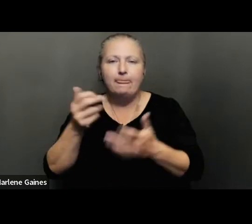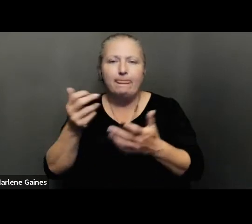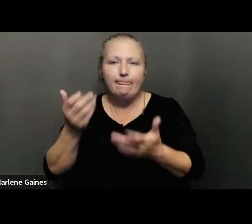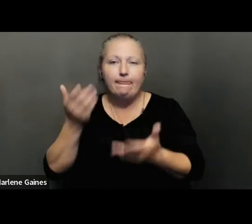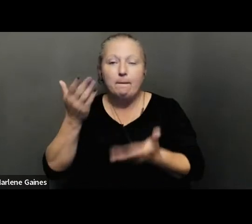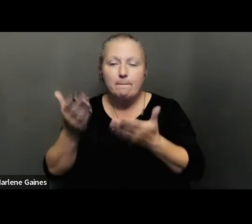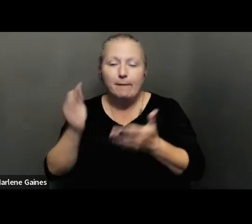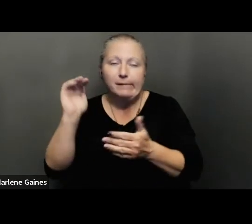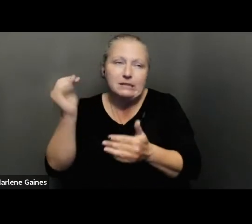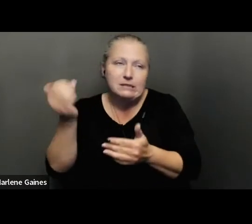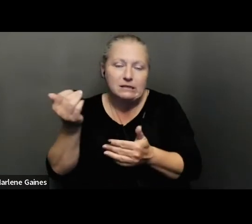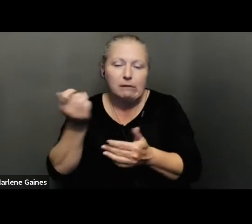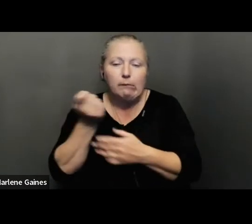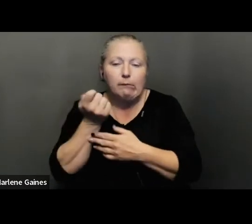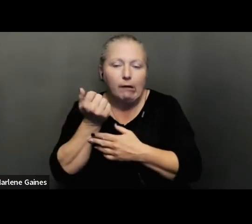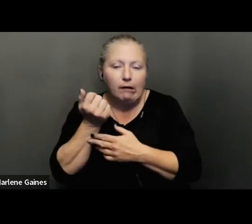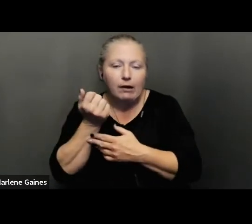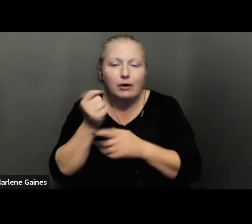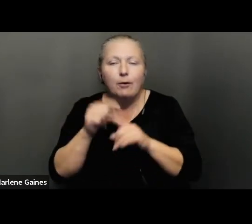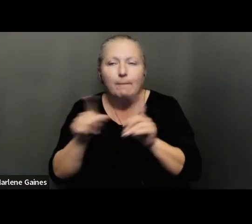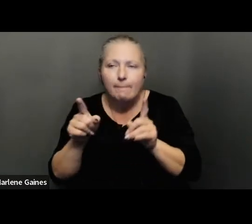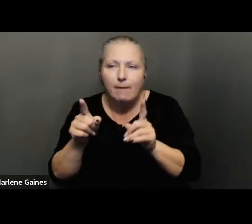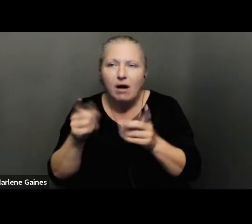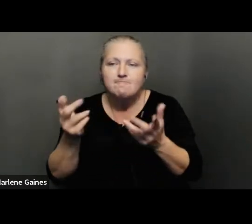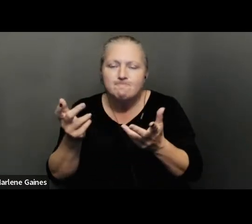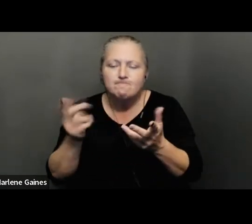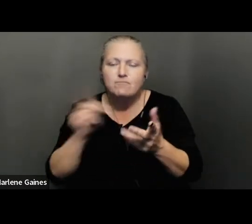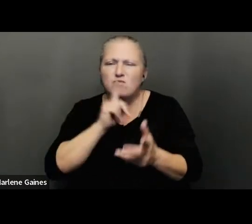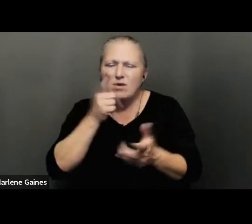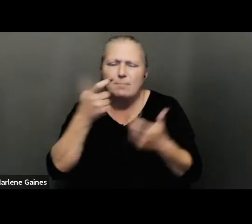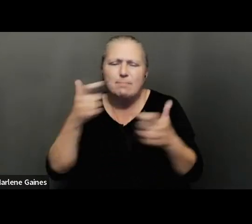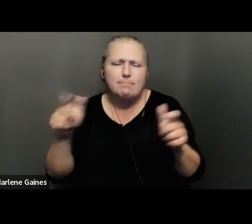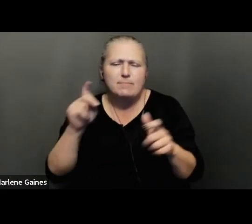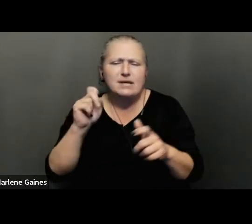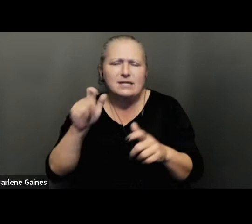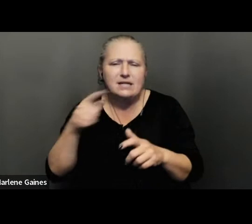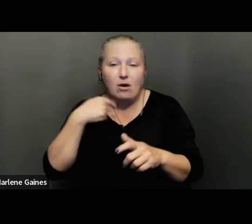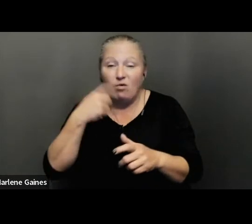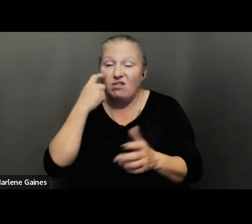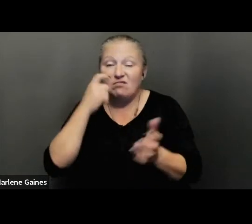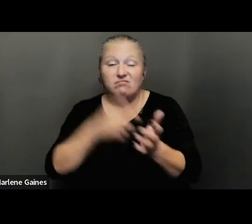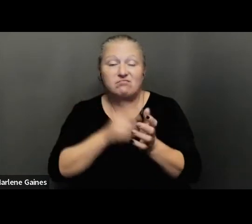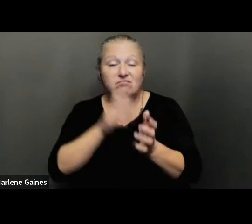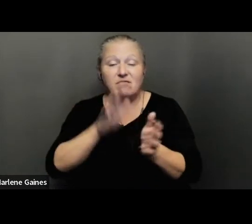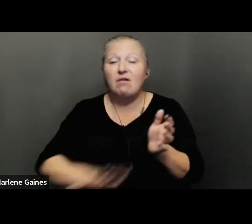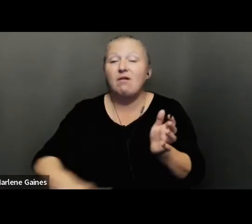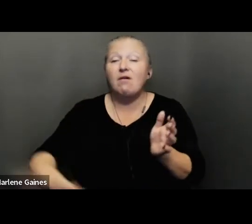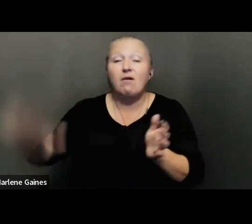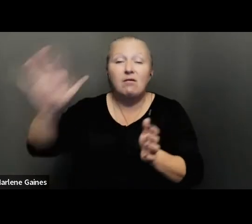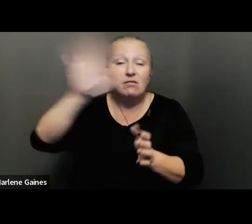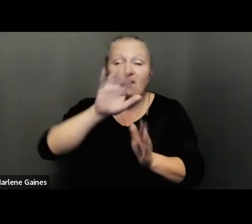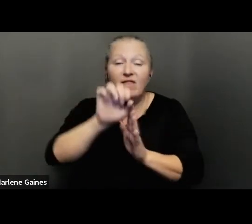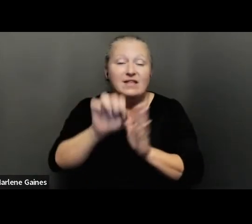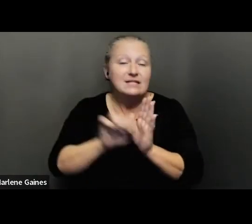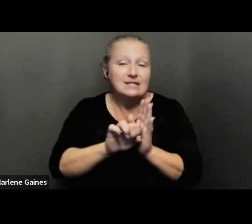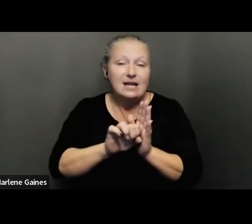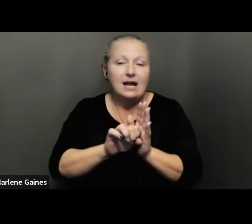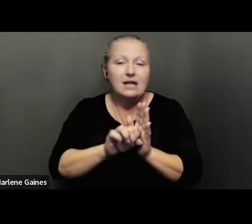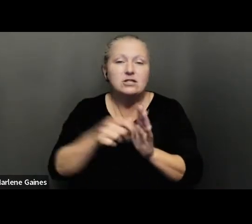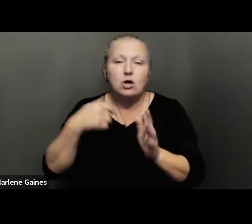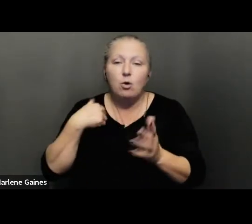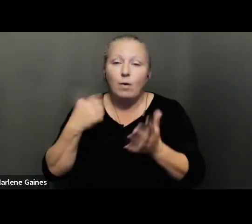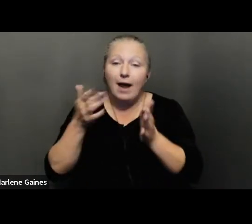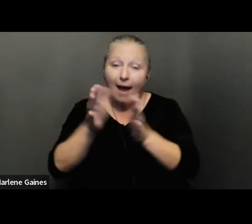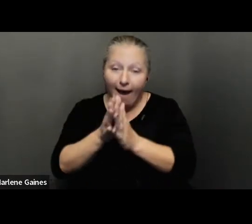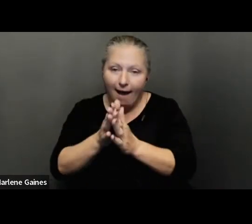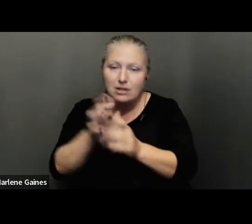might seem minor, but it's really a big deal, and we're seeing it across across the state. So we're asking that